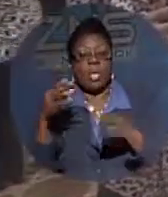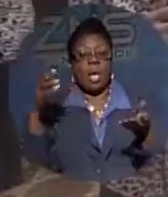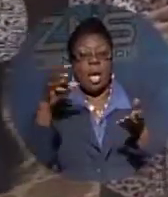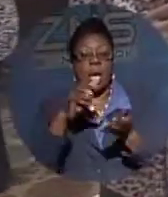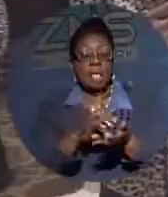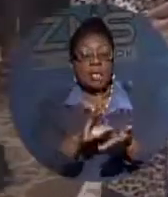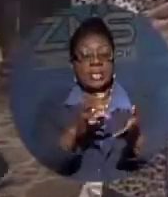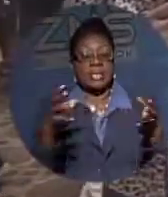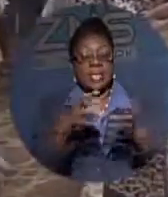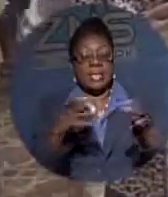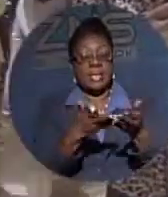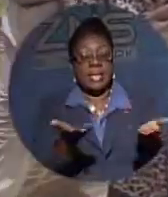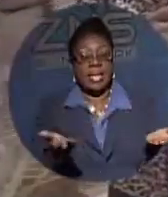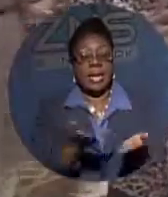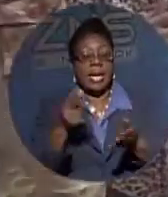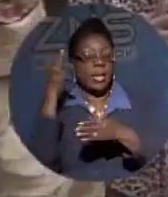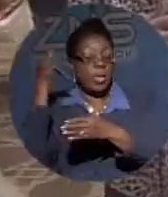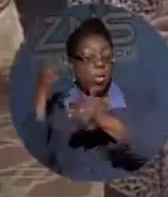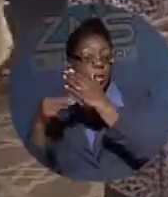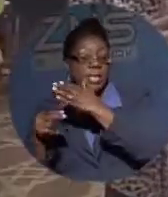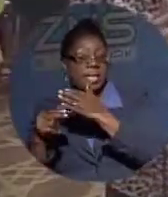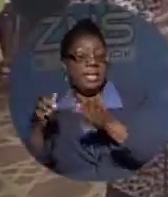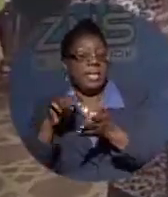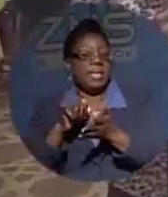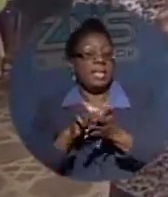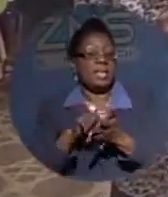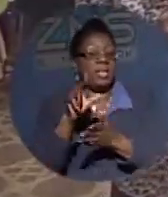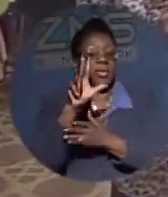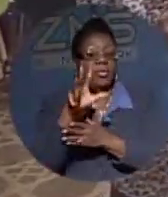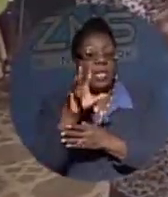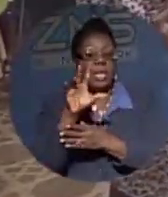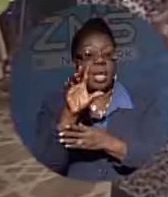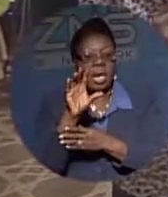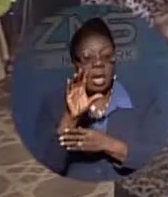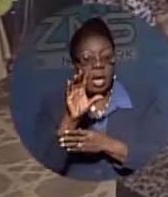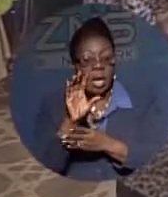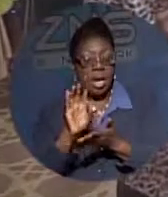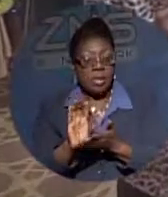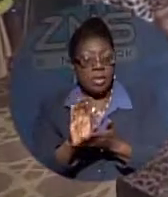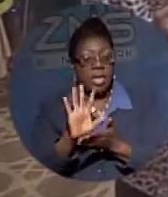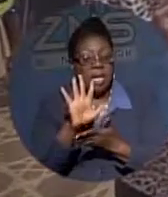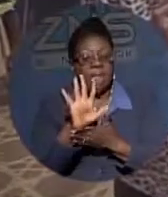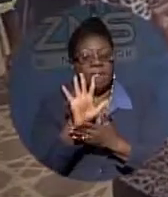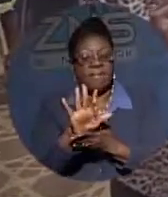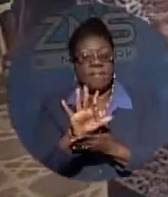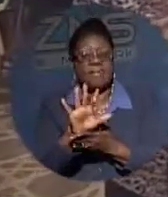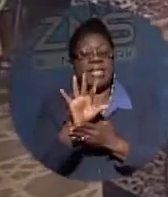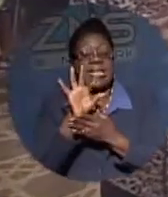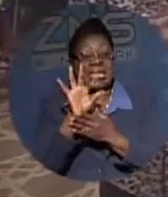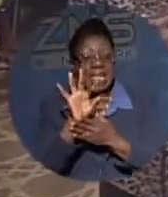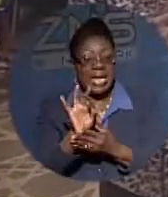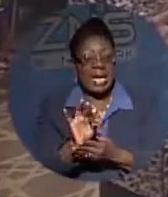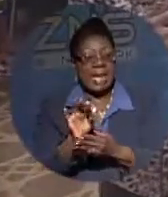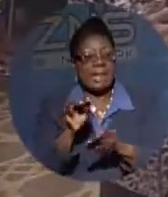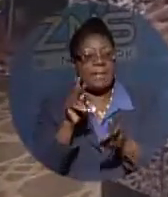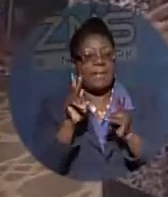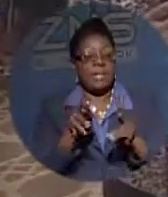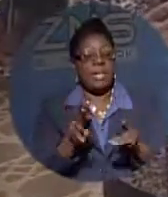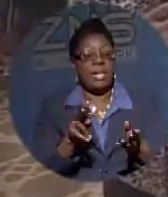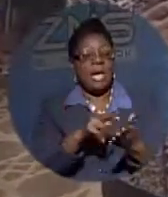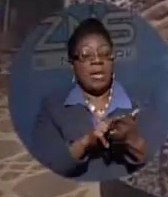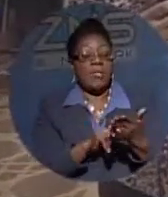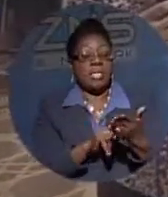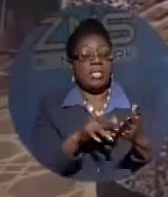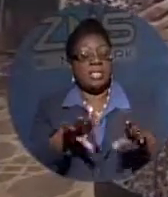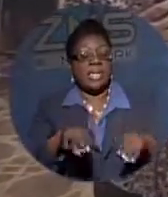gathered here at the Sheraton Cable Beach Resort that so far 359 people have registered to take part in this program, and he said